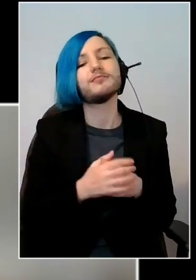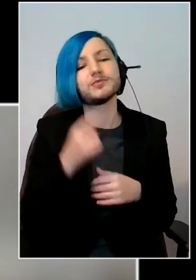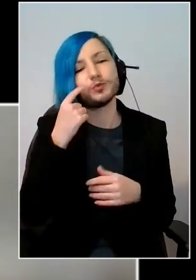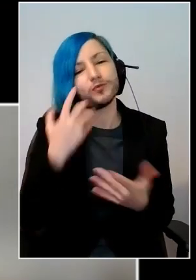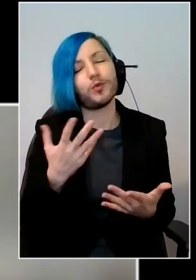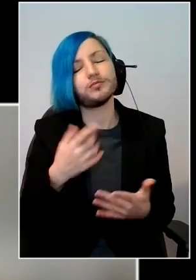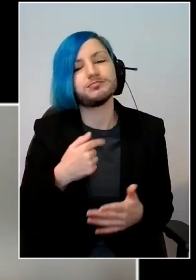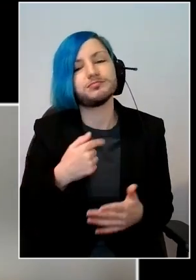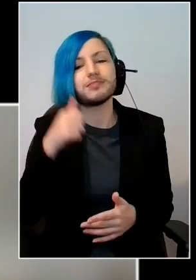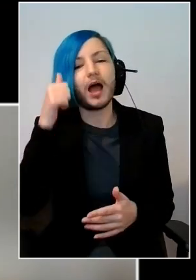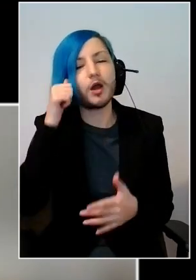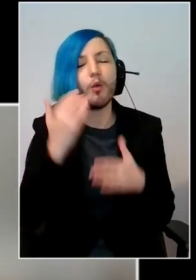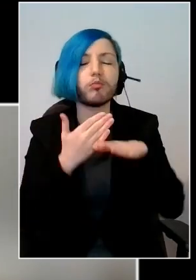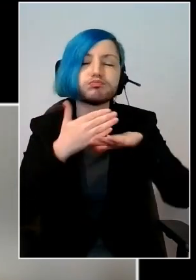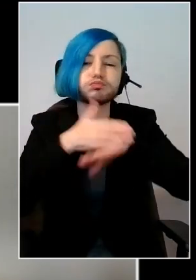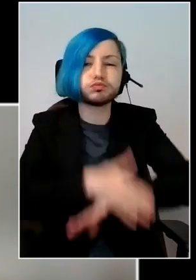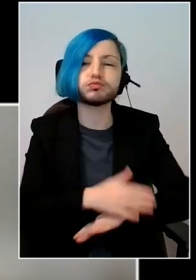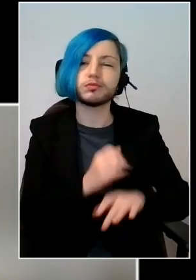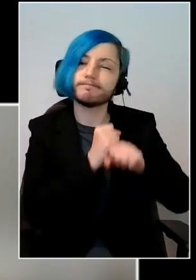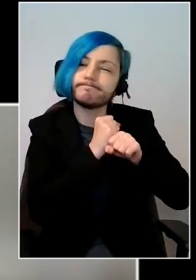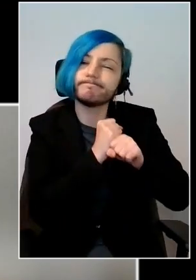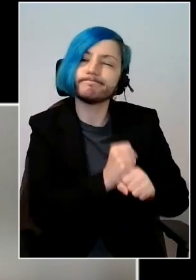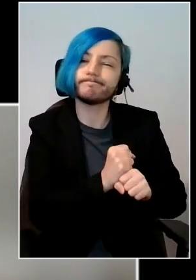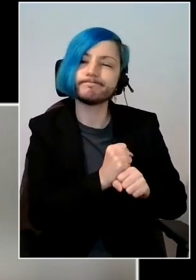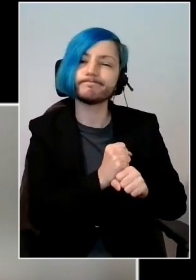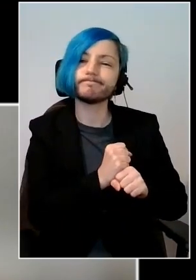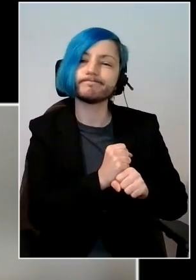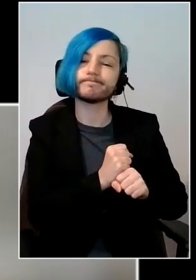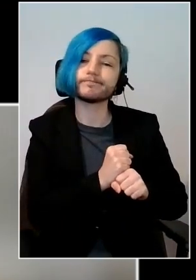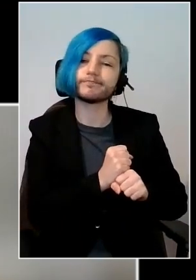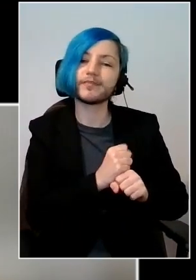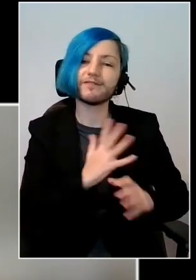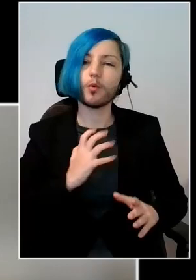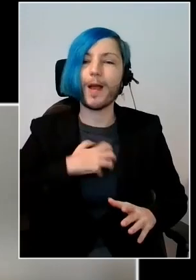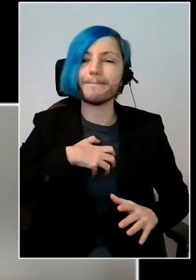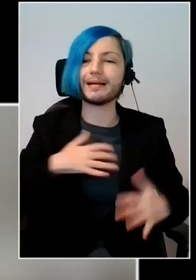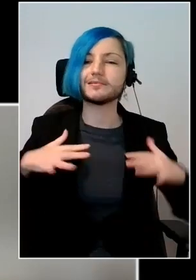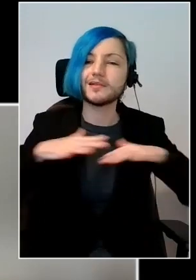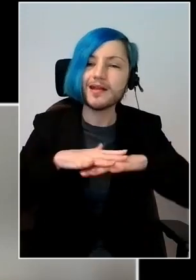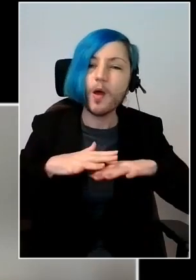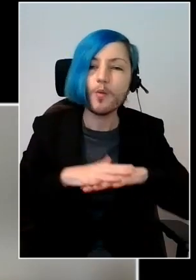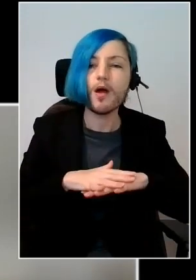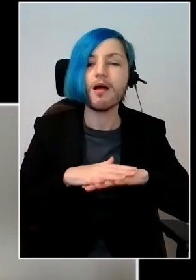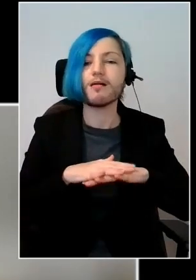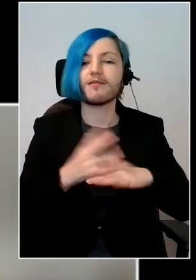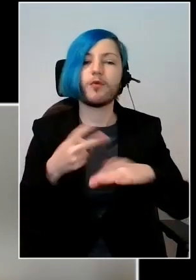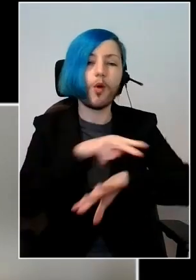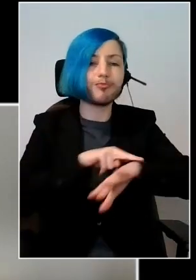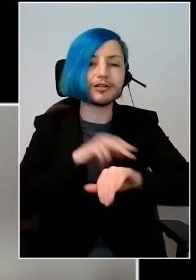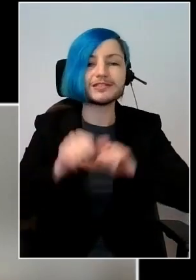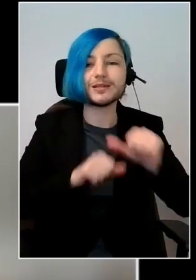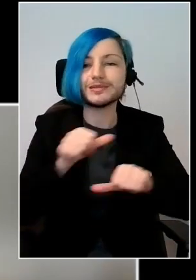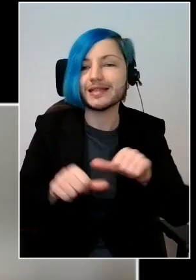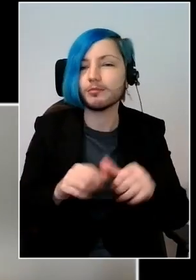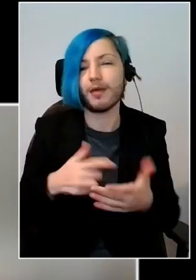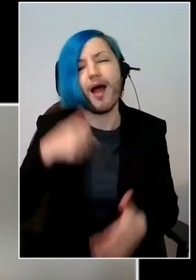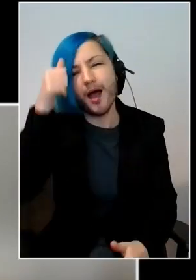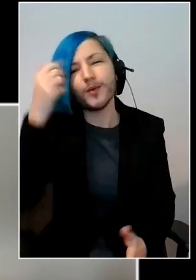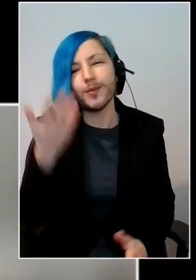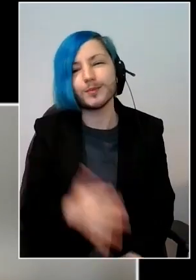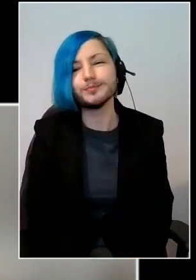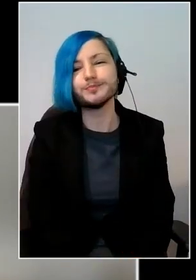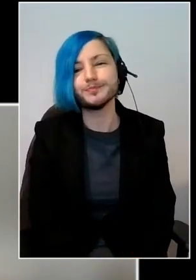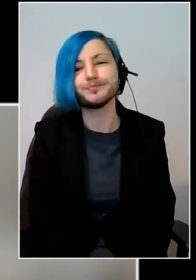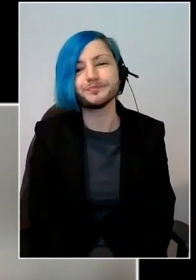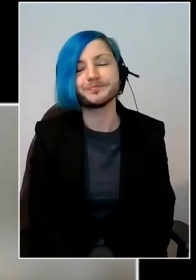much work and dedication you put into the ambassador network and to apprenticeships per se. What would you say